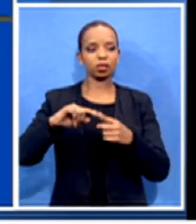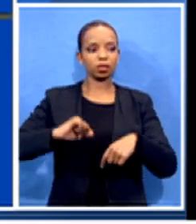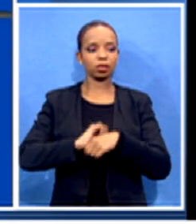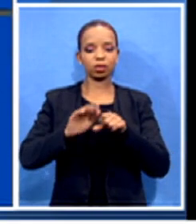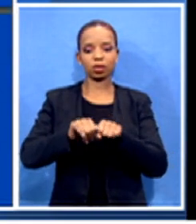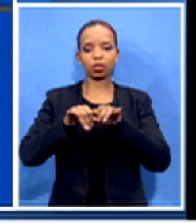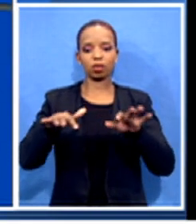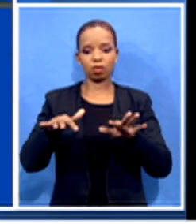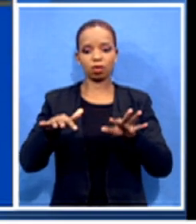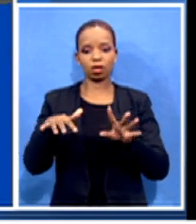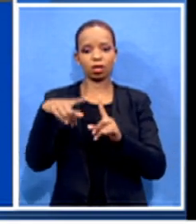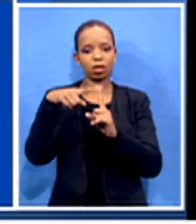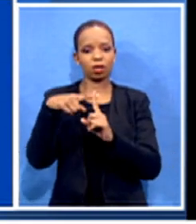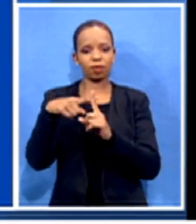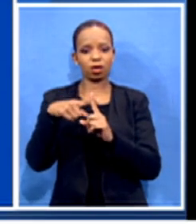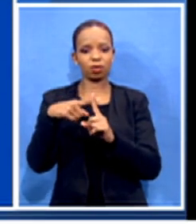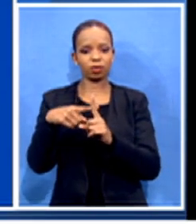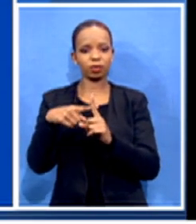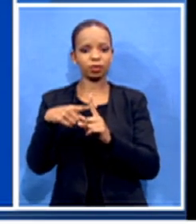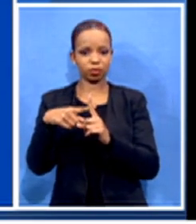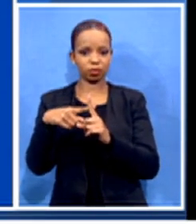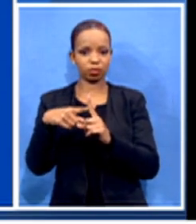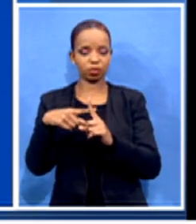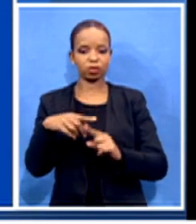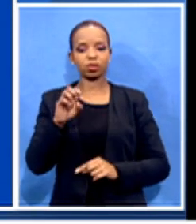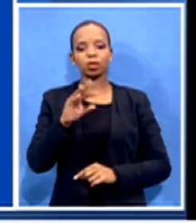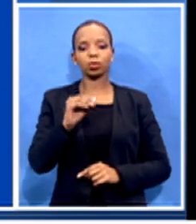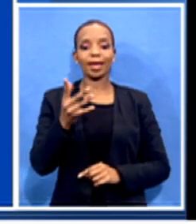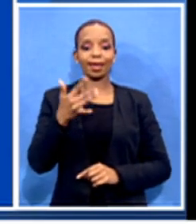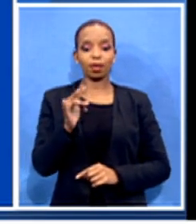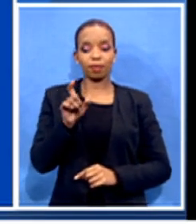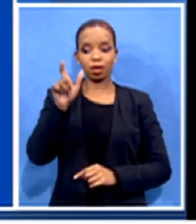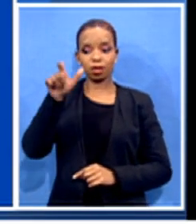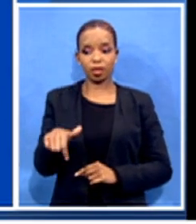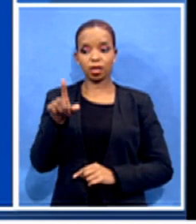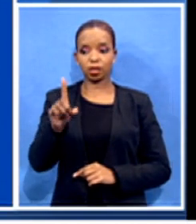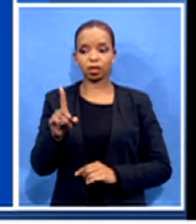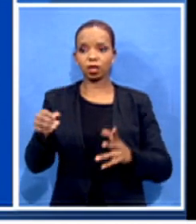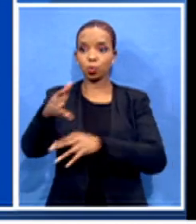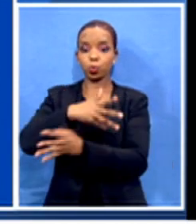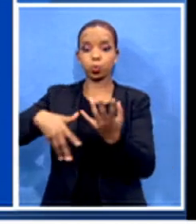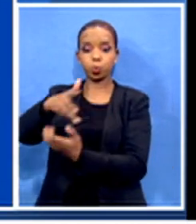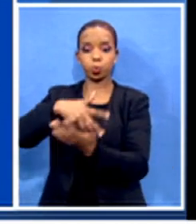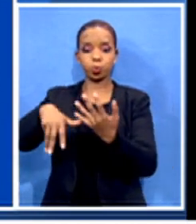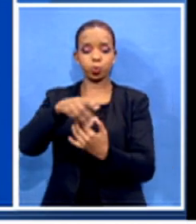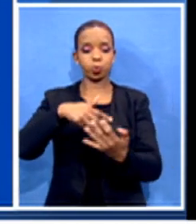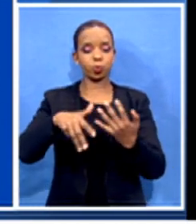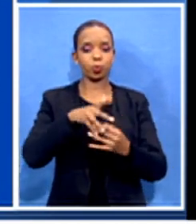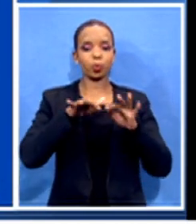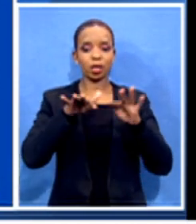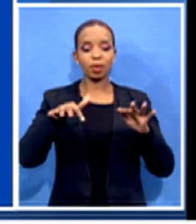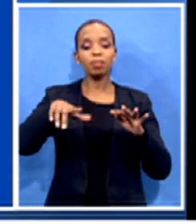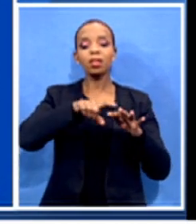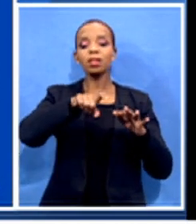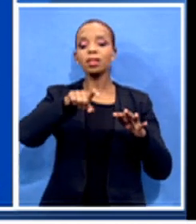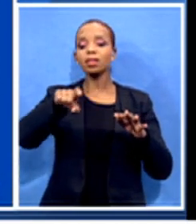tested coronavirus positive. So if he mingles around with people who are not yet